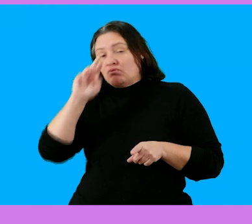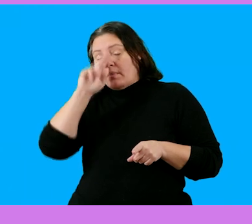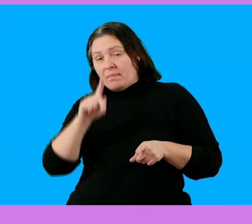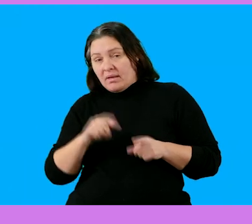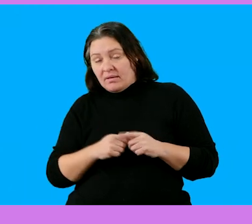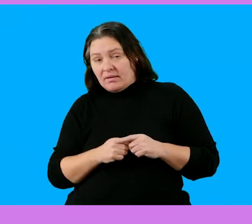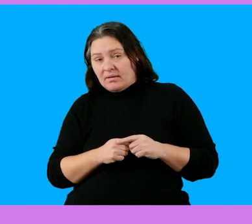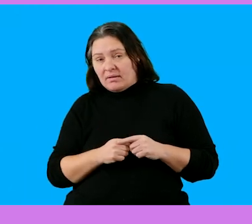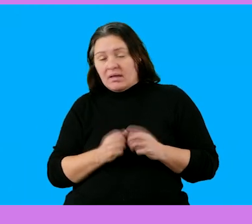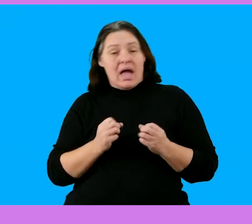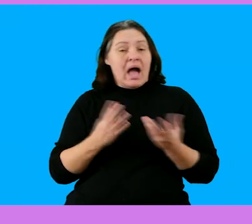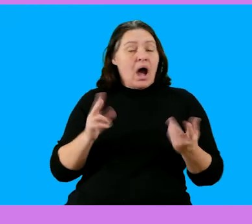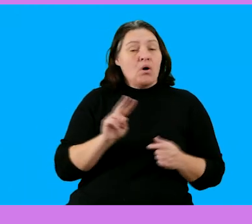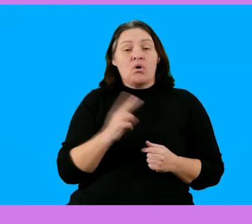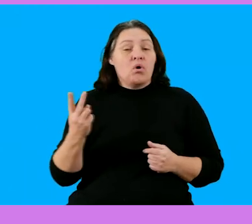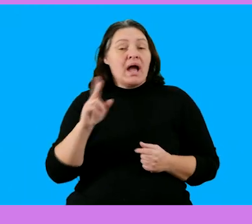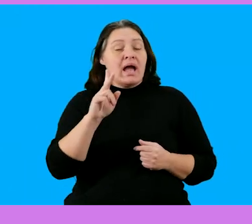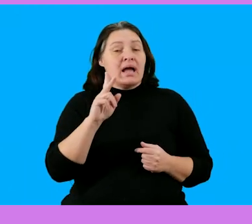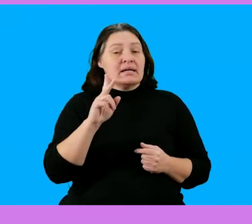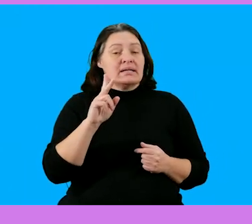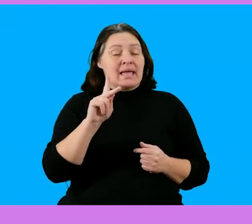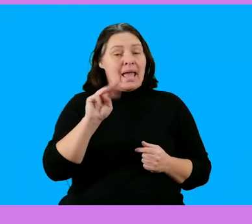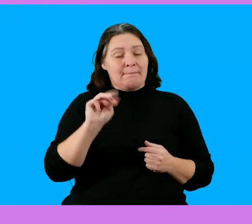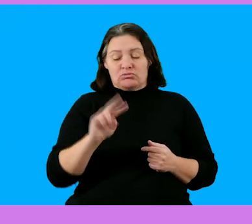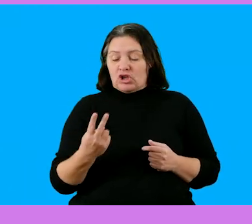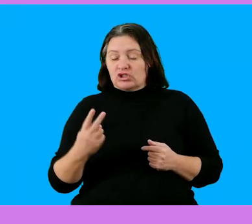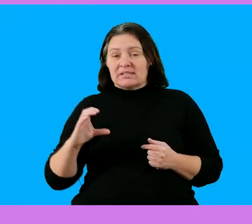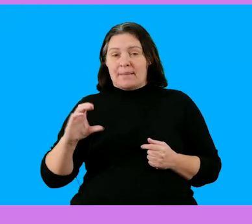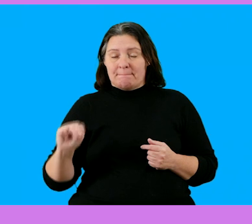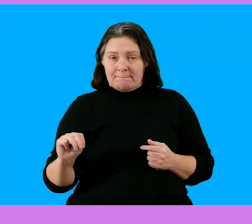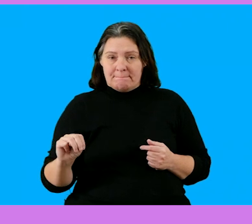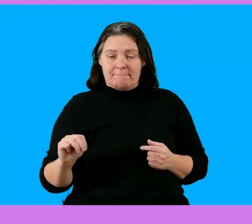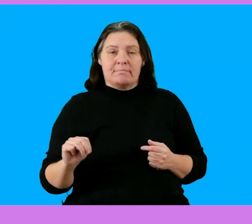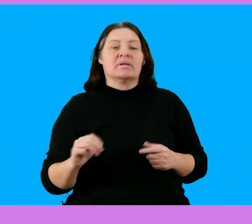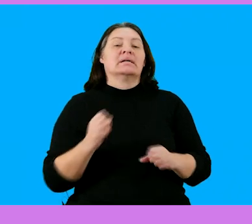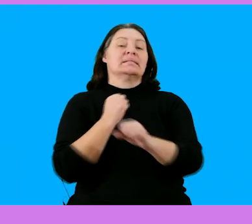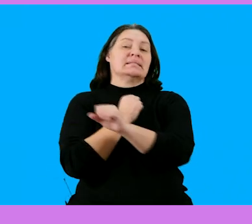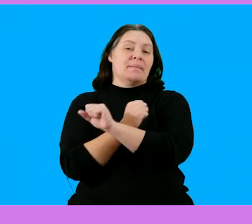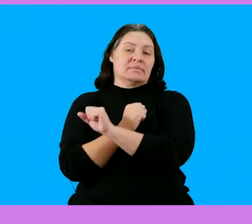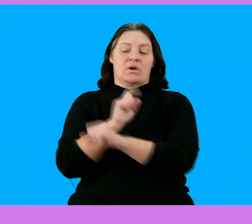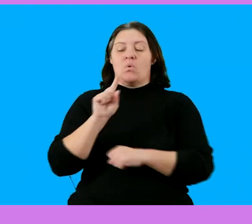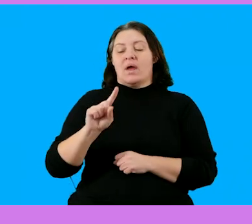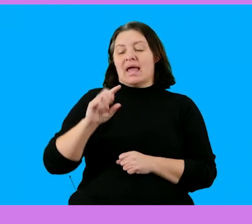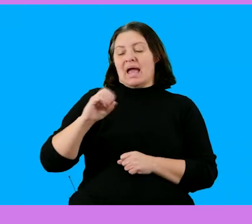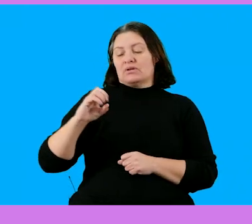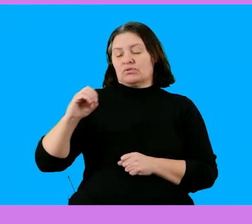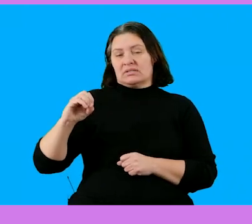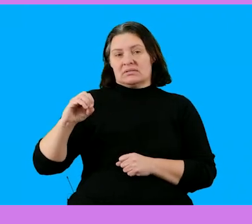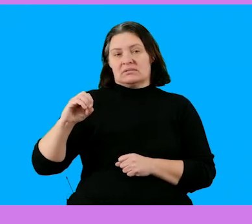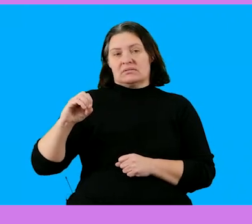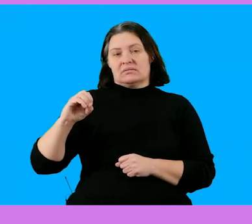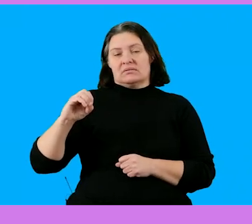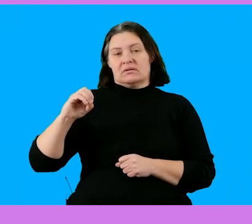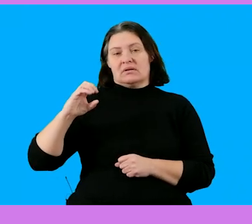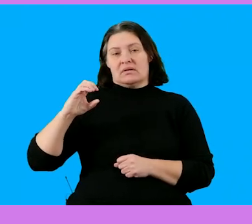Now remember, how will I convert kilometers to centimeters? I will multiply that by 100,000. Okay,